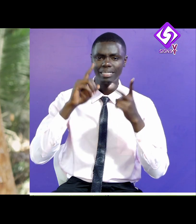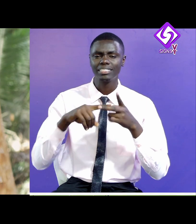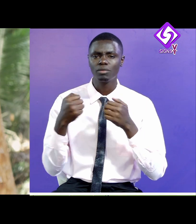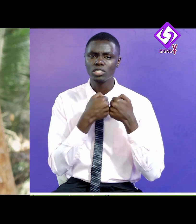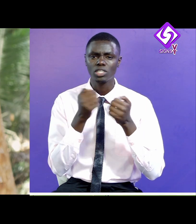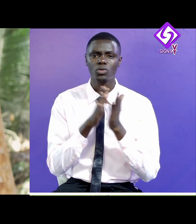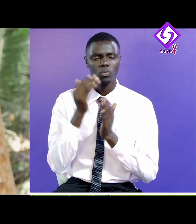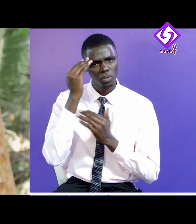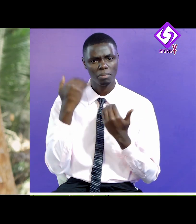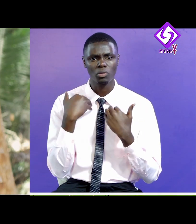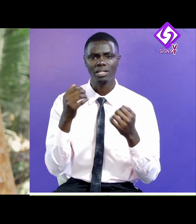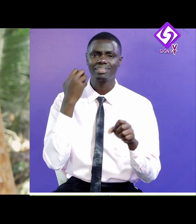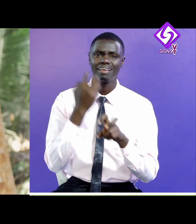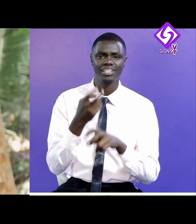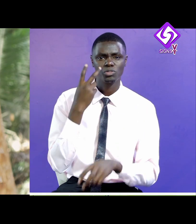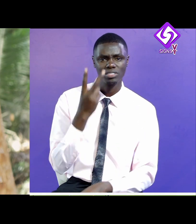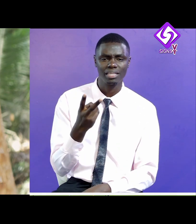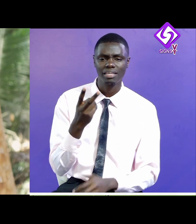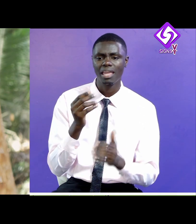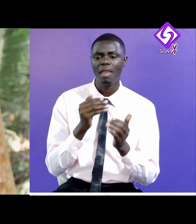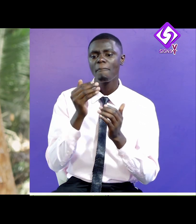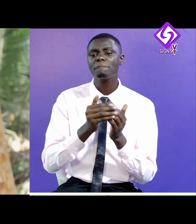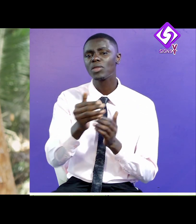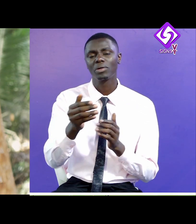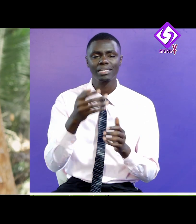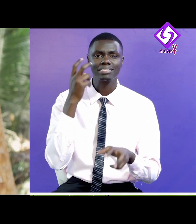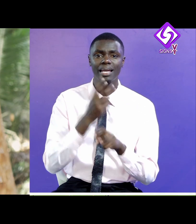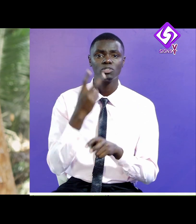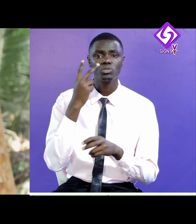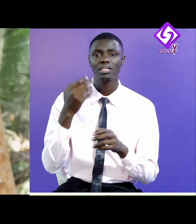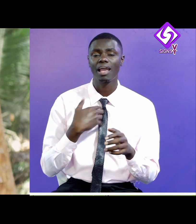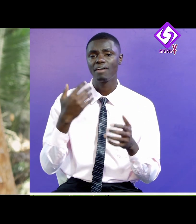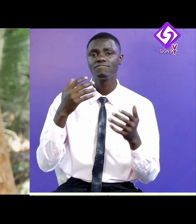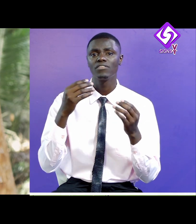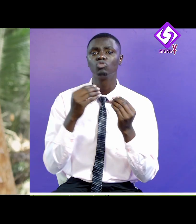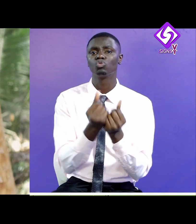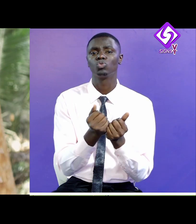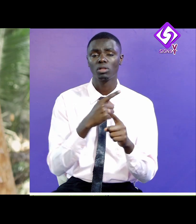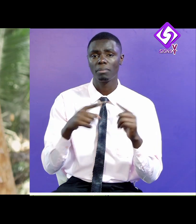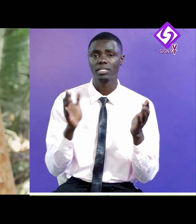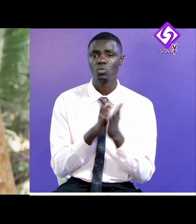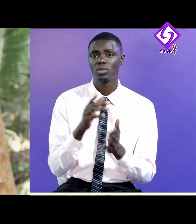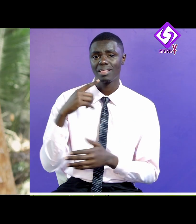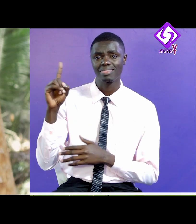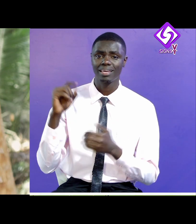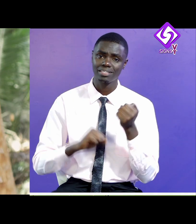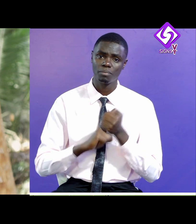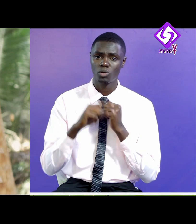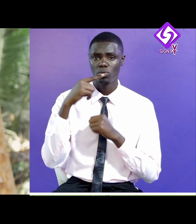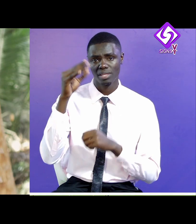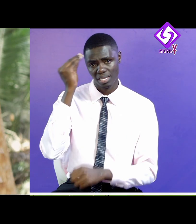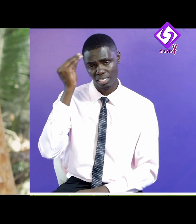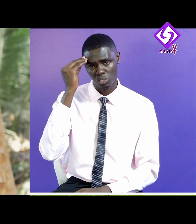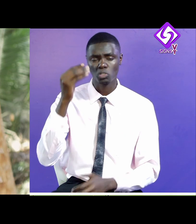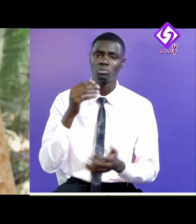your mental health, it is hard to see beyond. It is hard to see that there is light. But with the right support, with the right education,